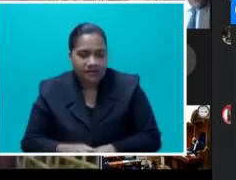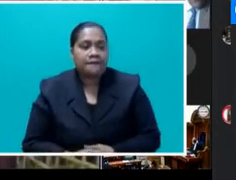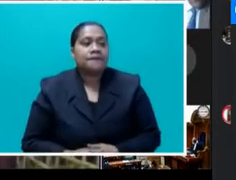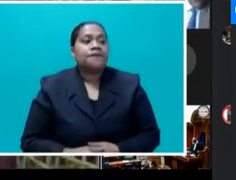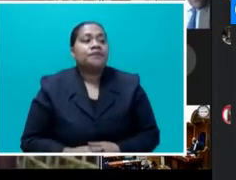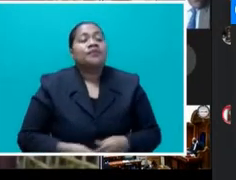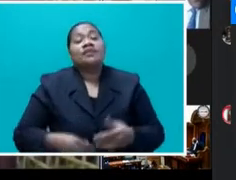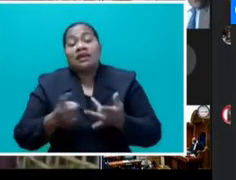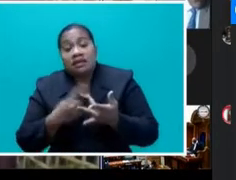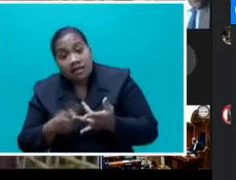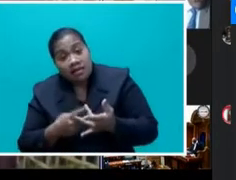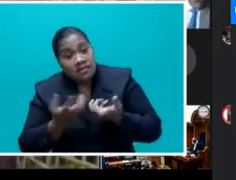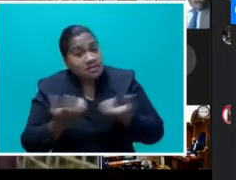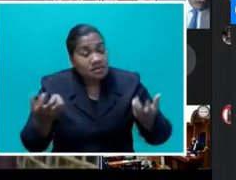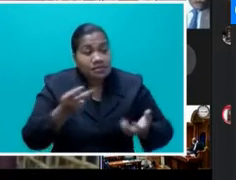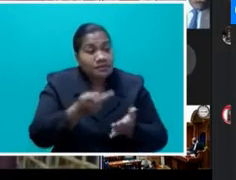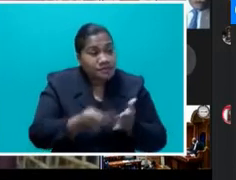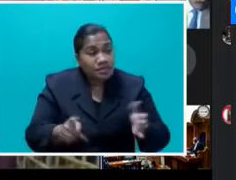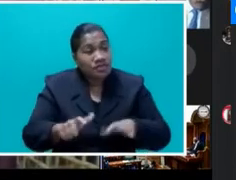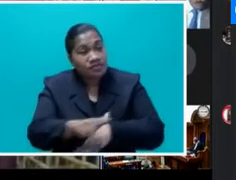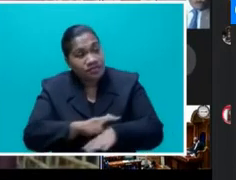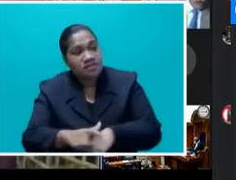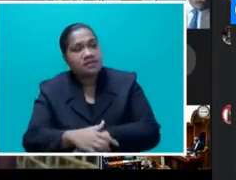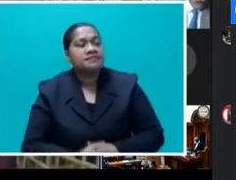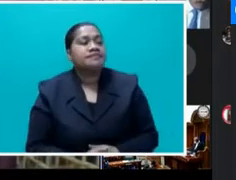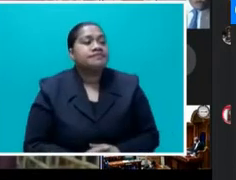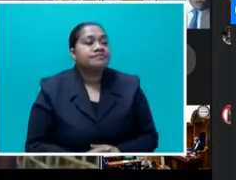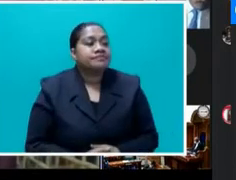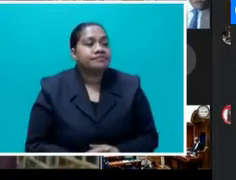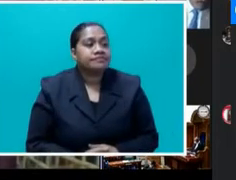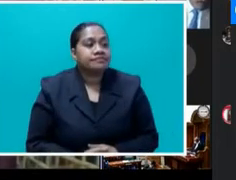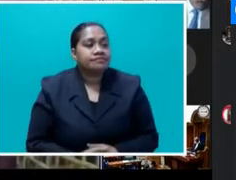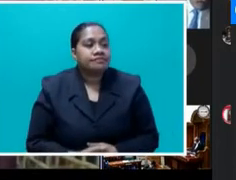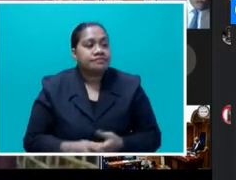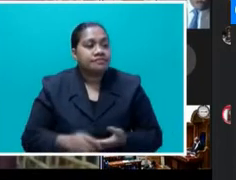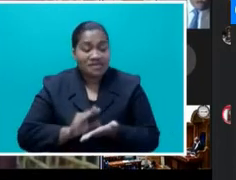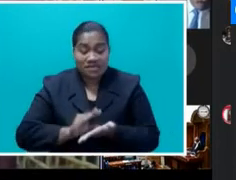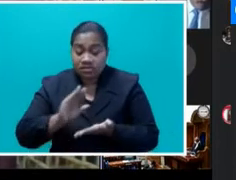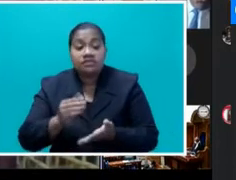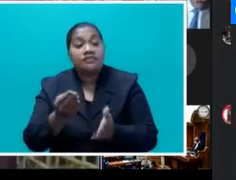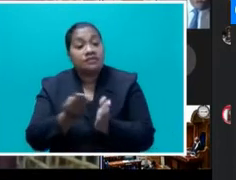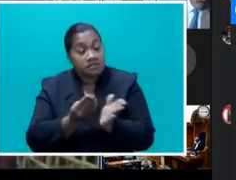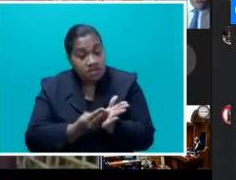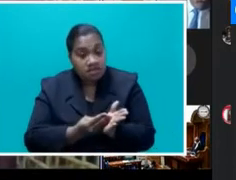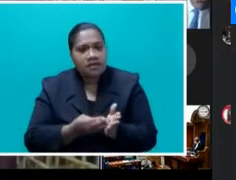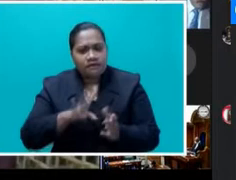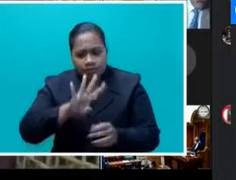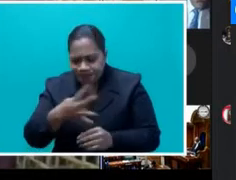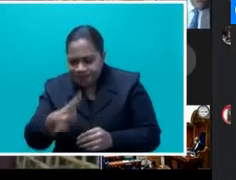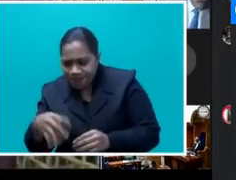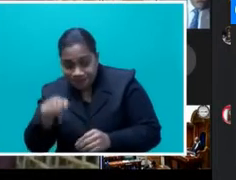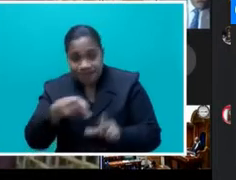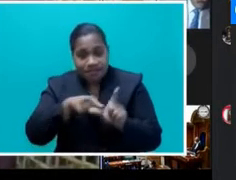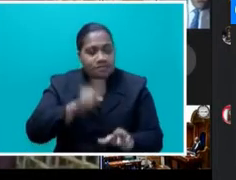piece of land other than the one previously selected. The allocation of a budget provisioning for scoping this year will enable